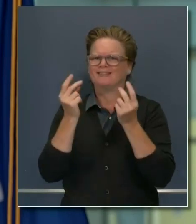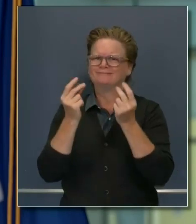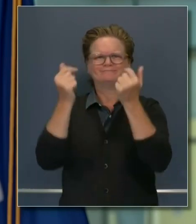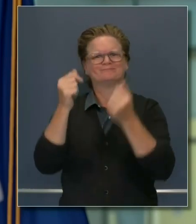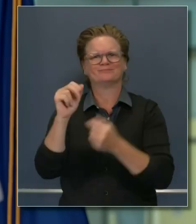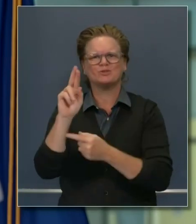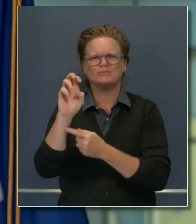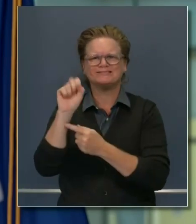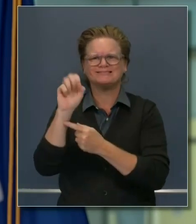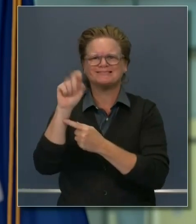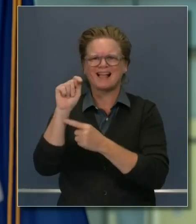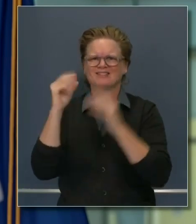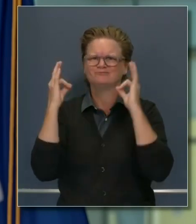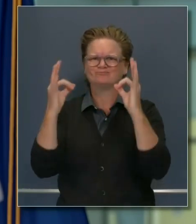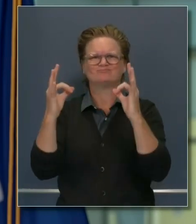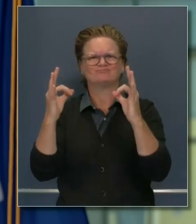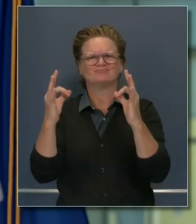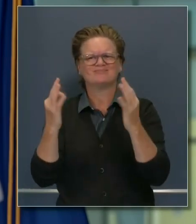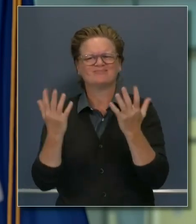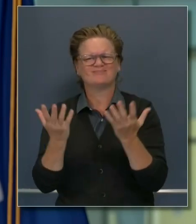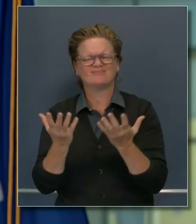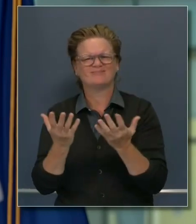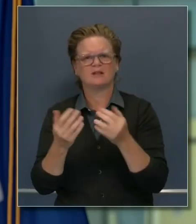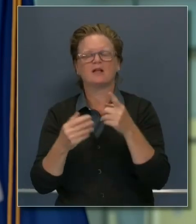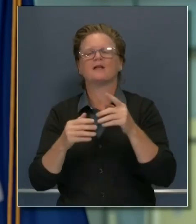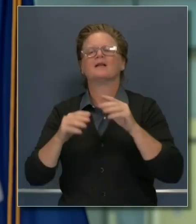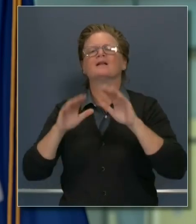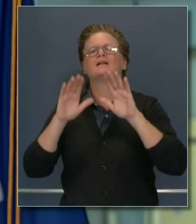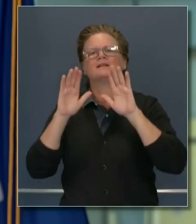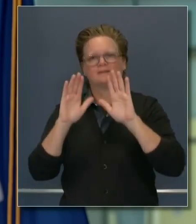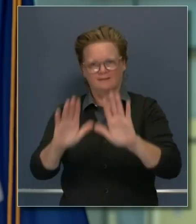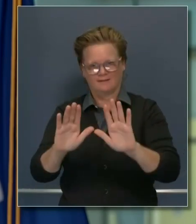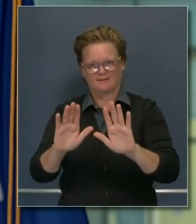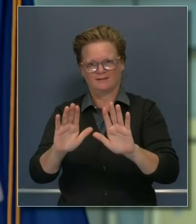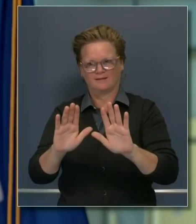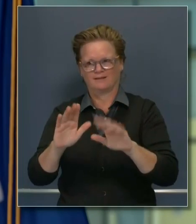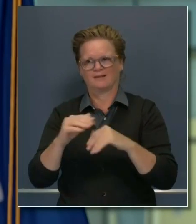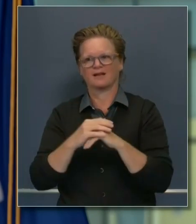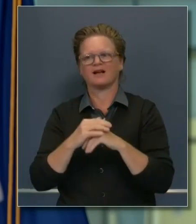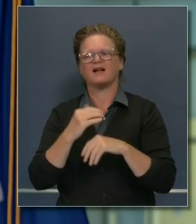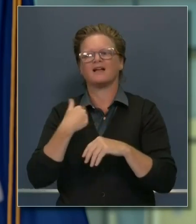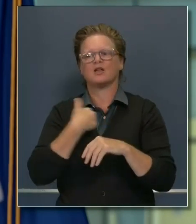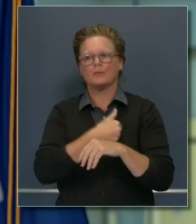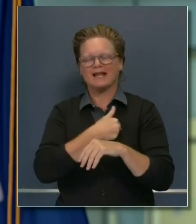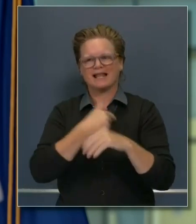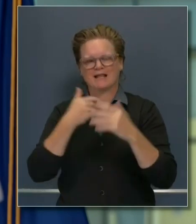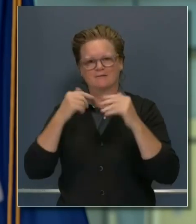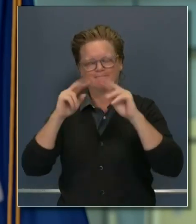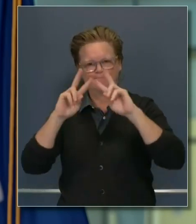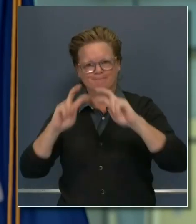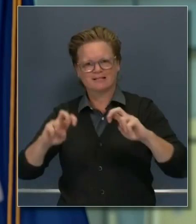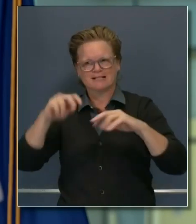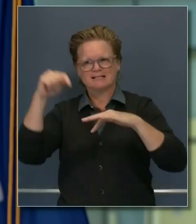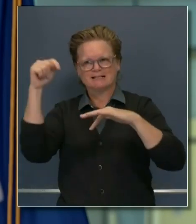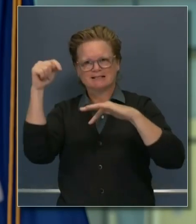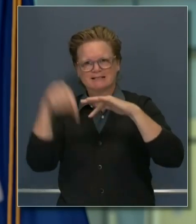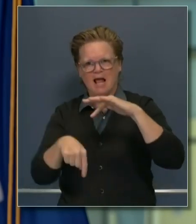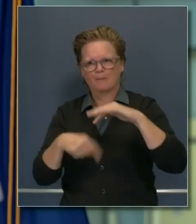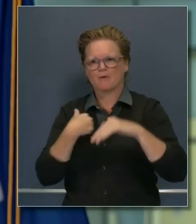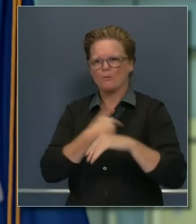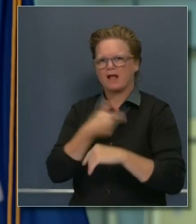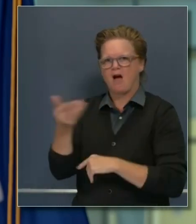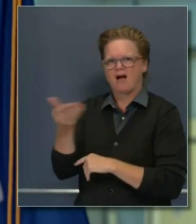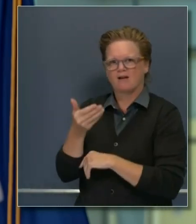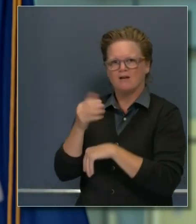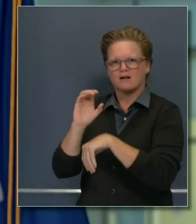announcing here today. We conducted a very thorough and very objective process, hiring a consultant, putting together a strike